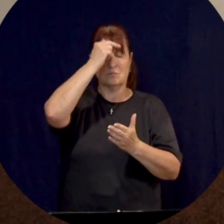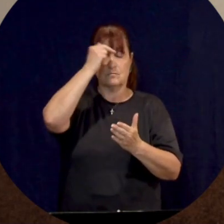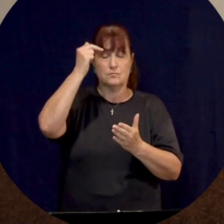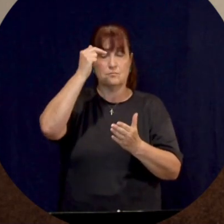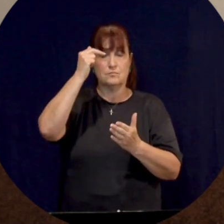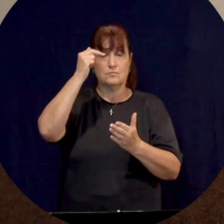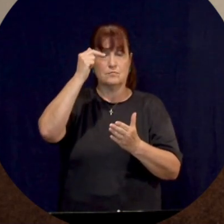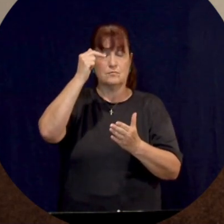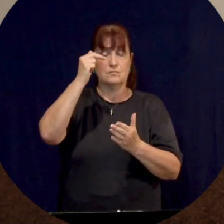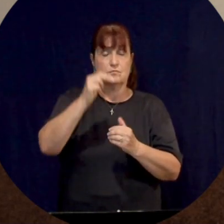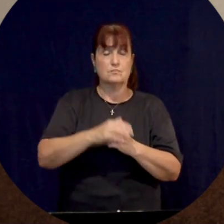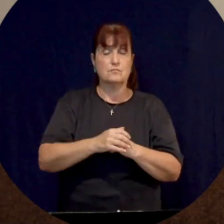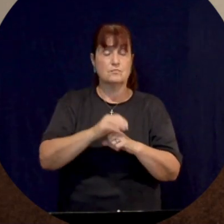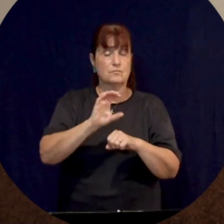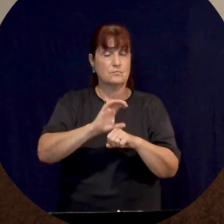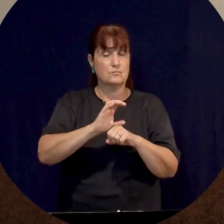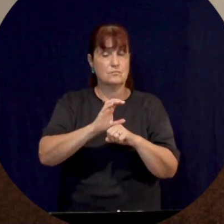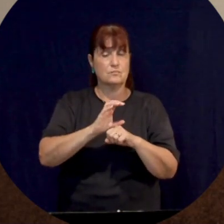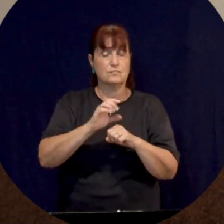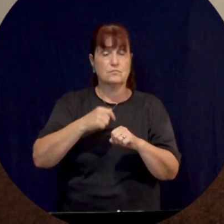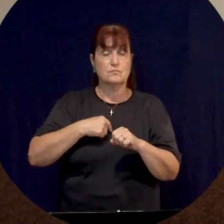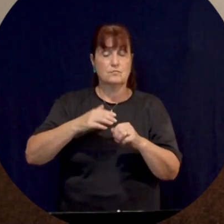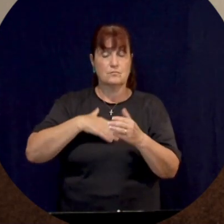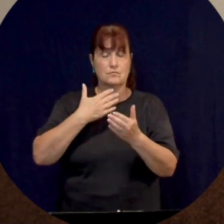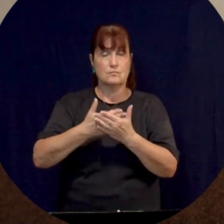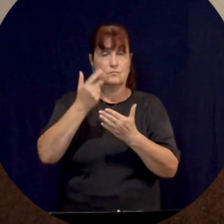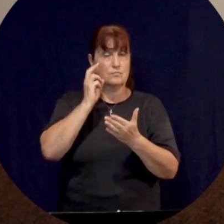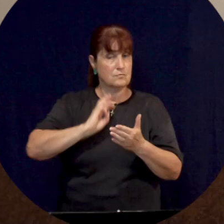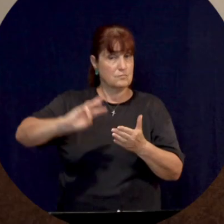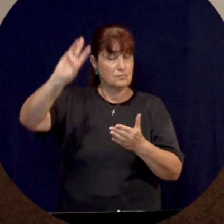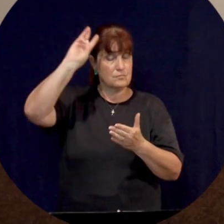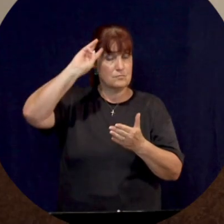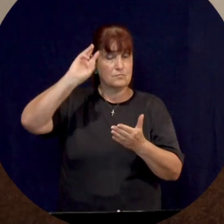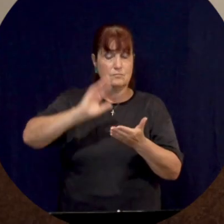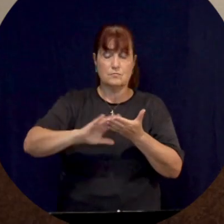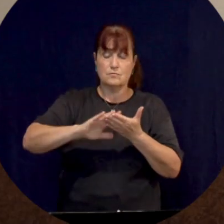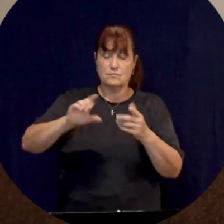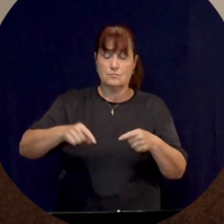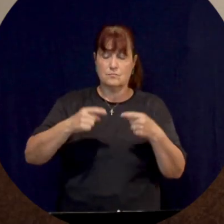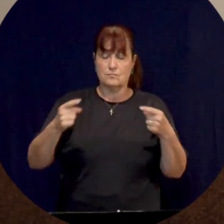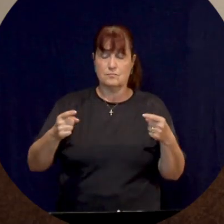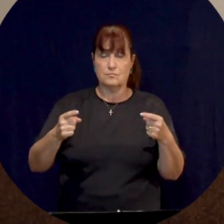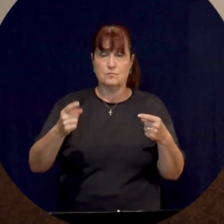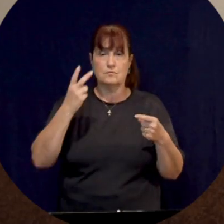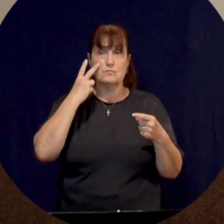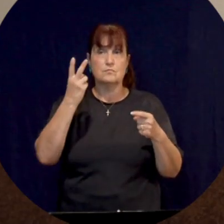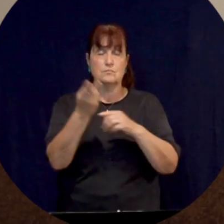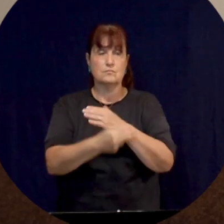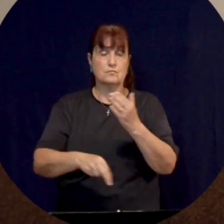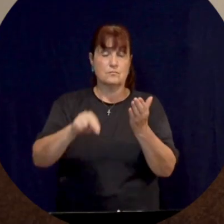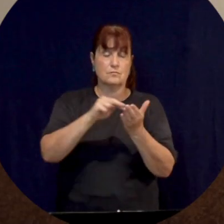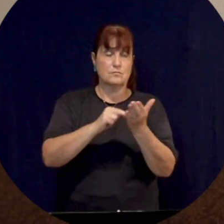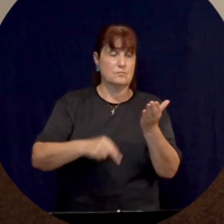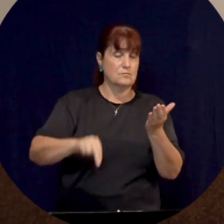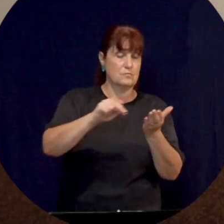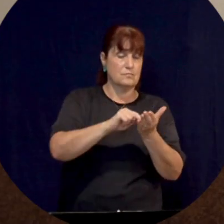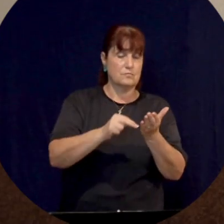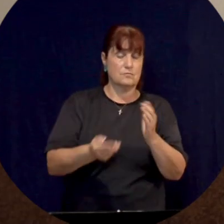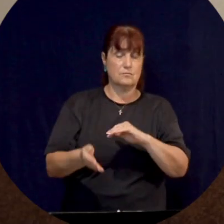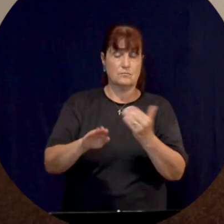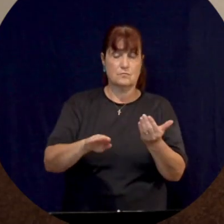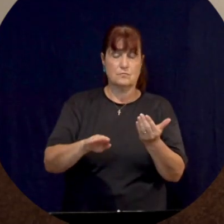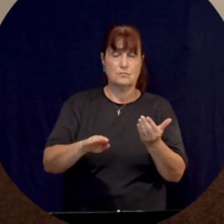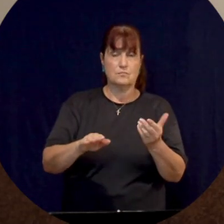in one holy, Catholic, and apostolic church. I confess one baptism for the forgiveness of sins, and I look forward